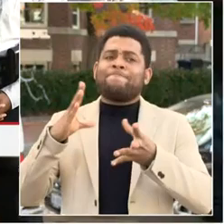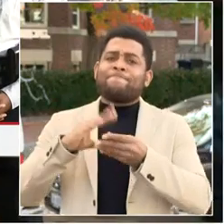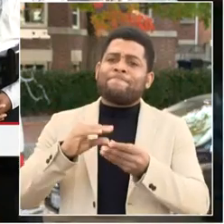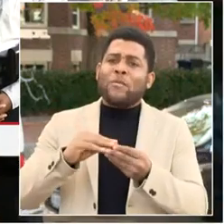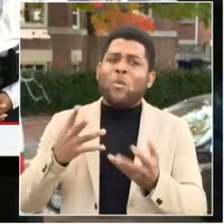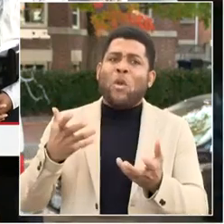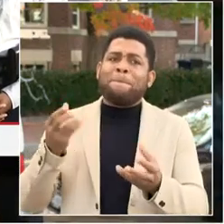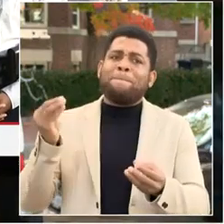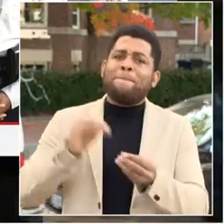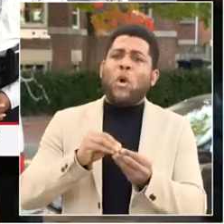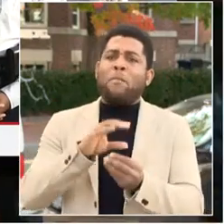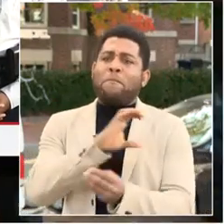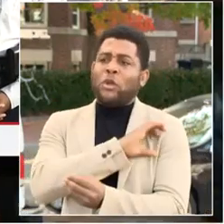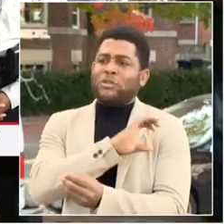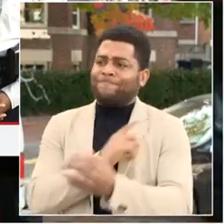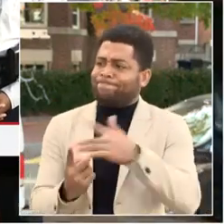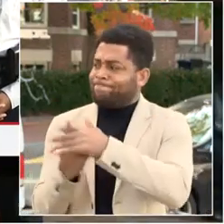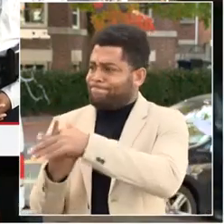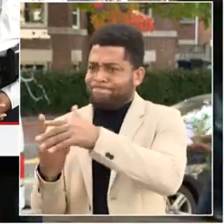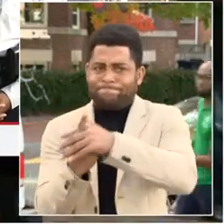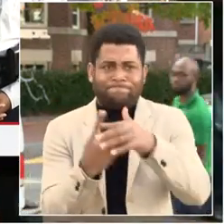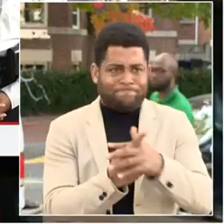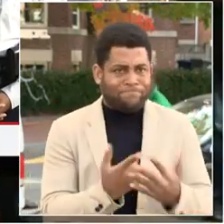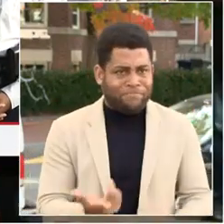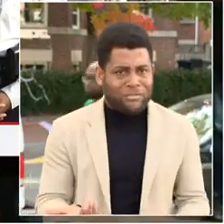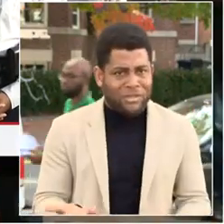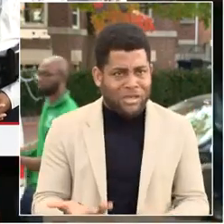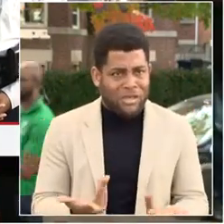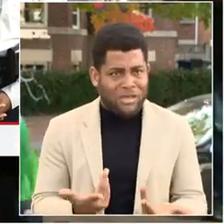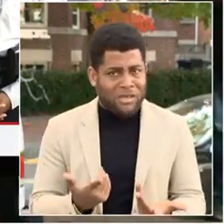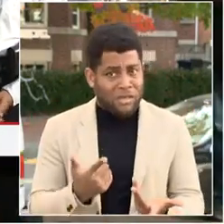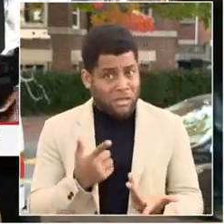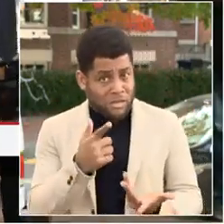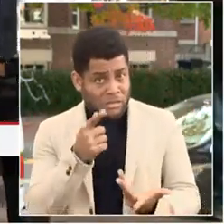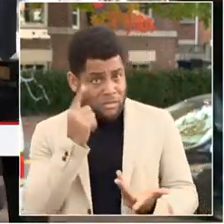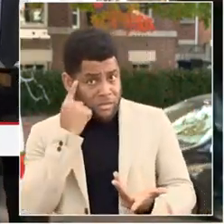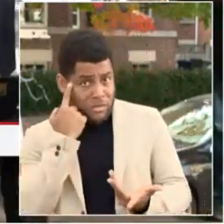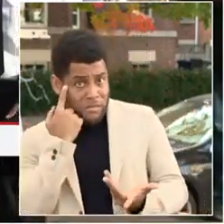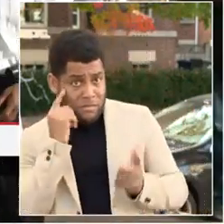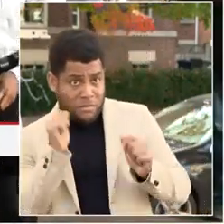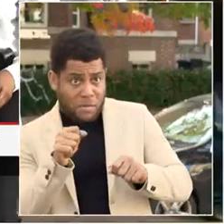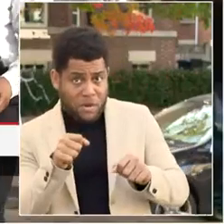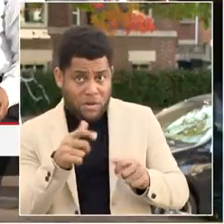for when residents and business owners will see a noticeable difference? Chief.